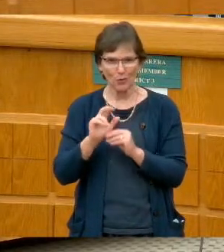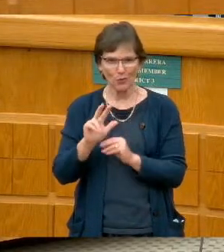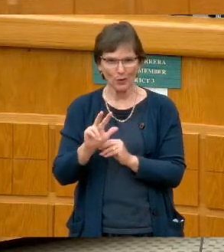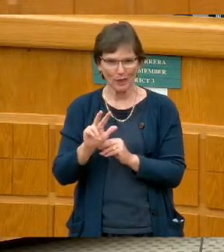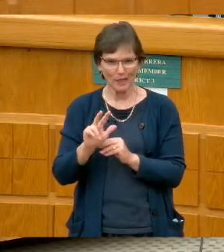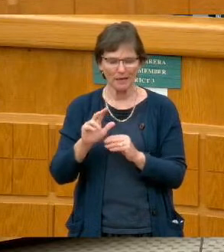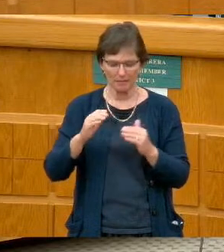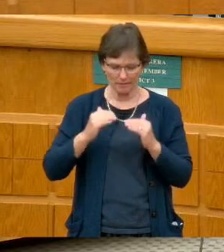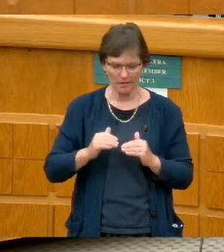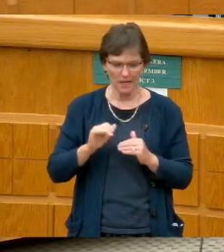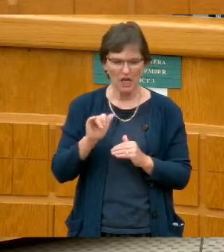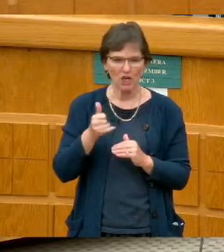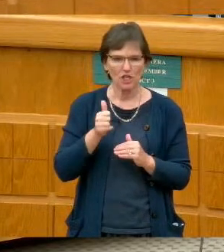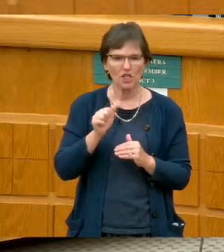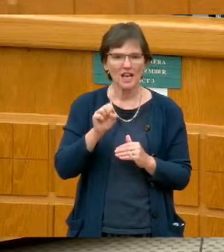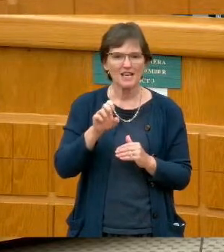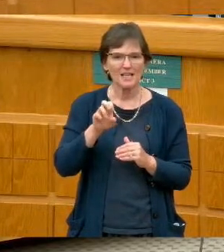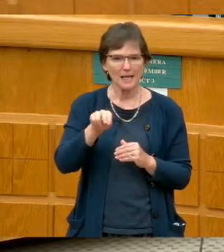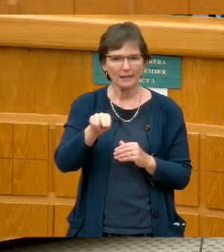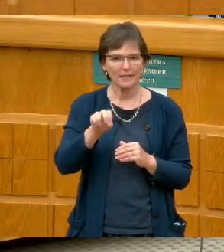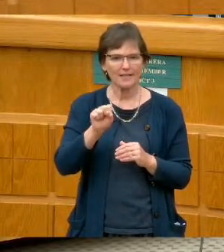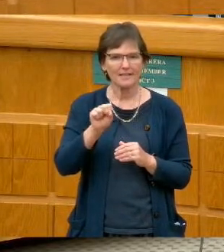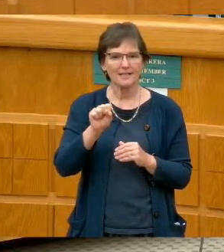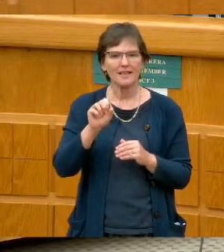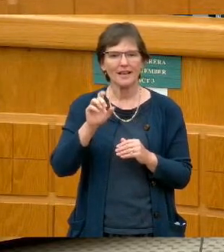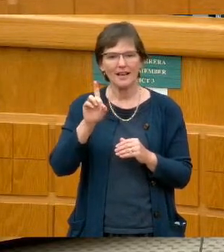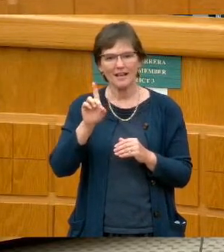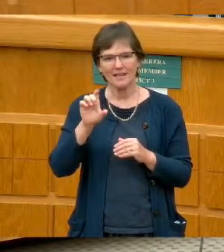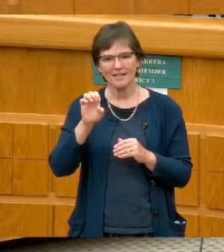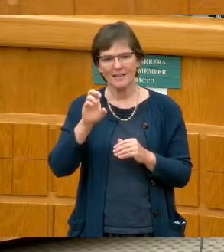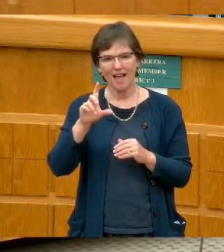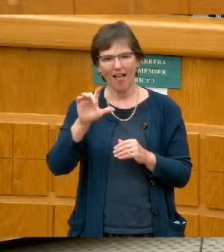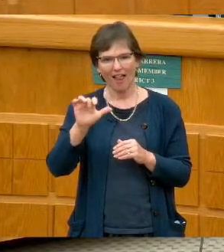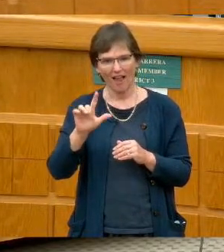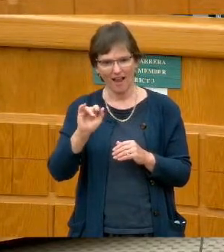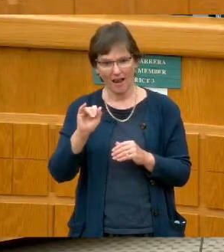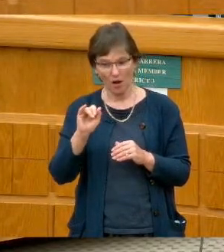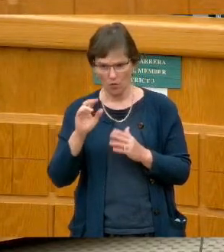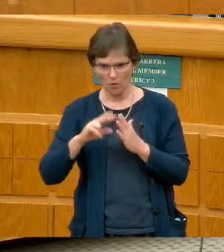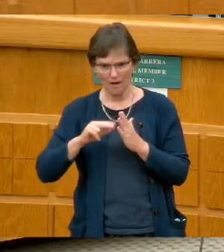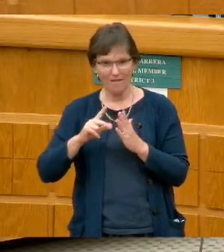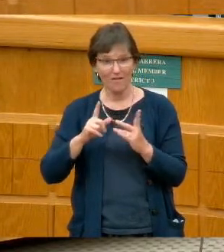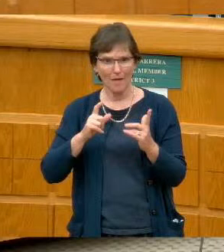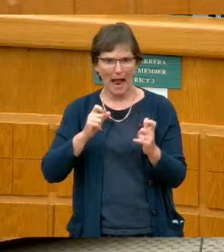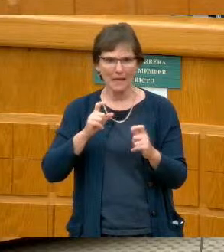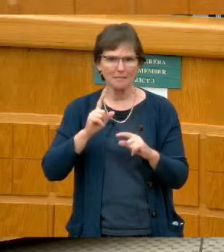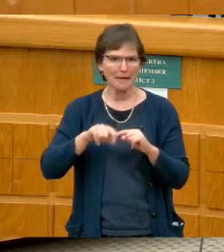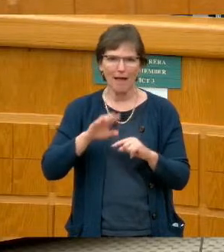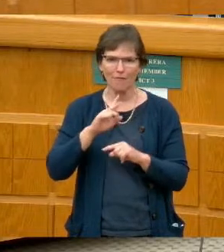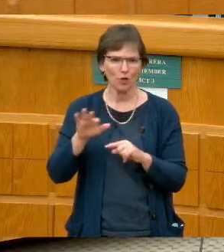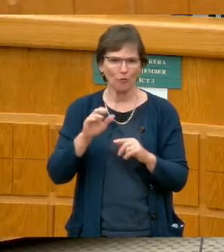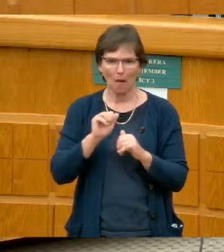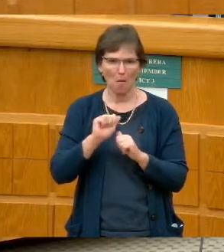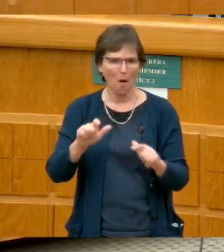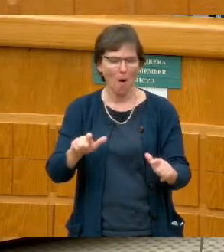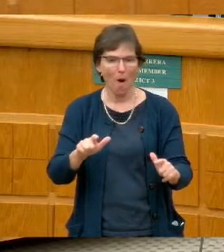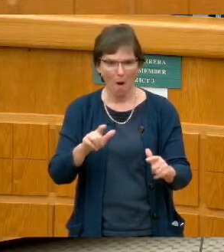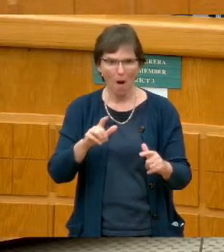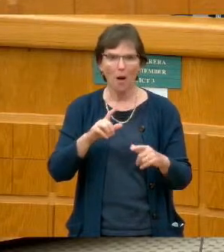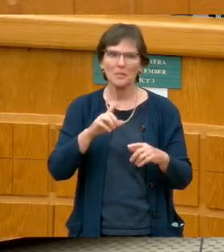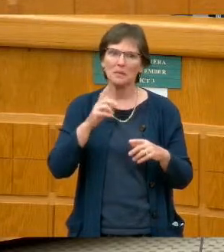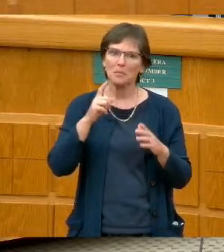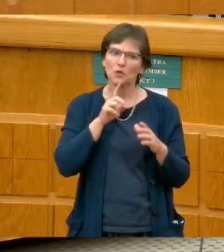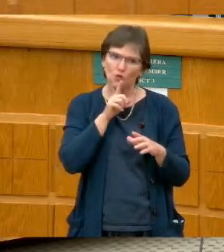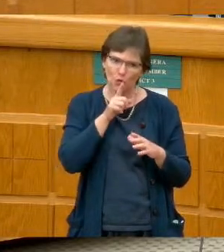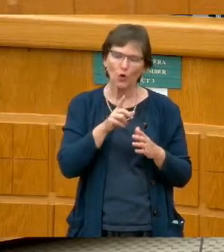Deli, both the Saratoga and the airline Jason's Deli, K-Bob Steakhouse, McDaddy's Family Chicken,